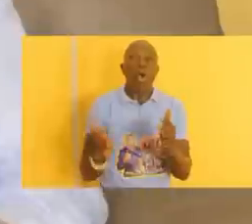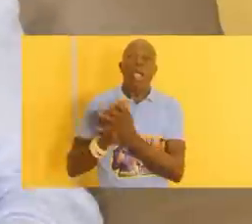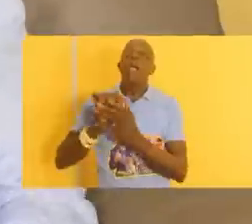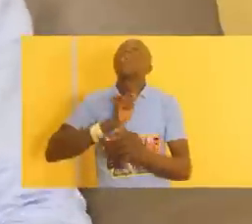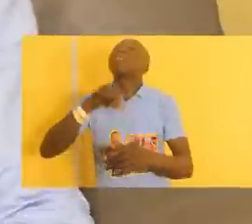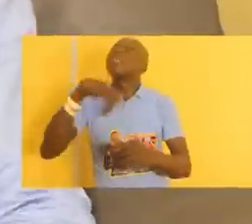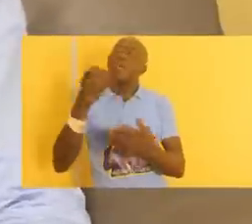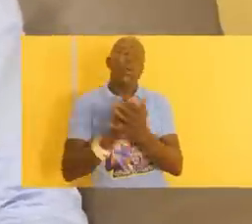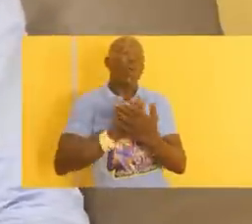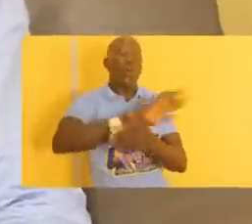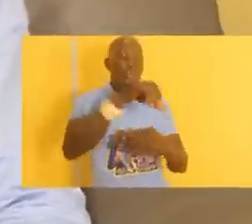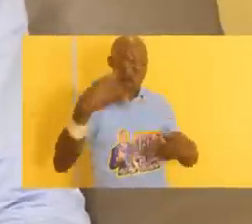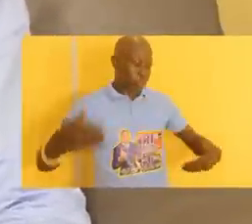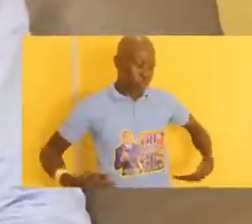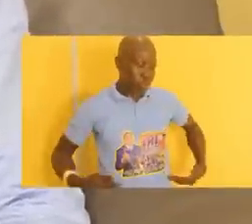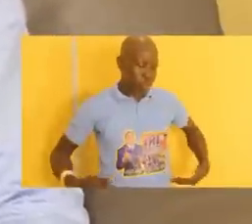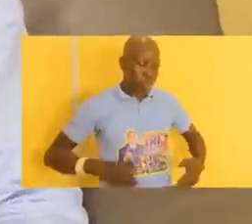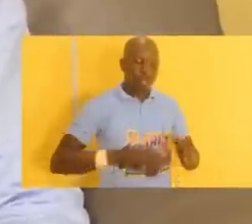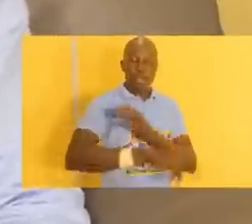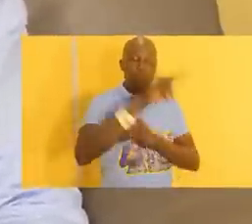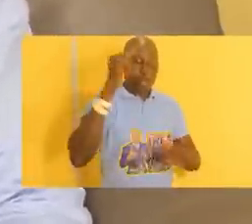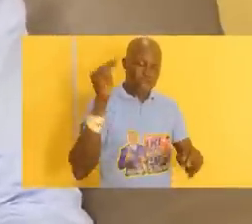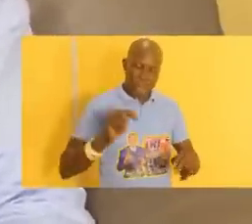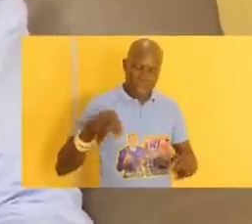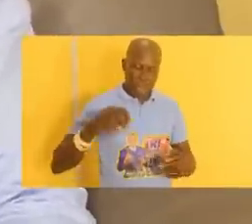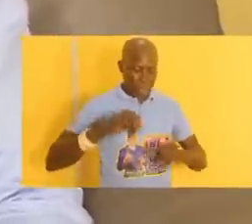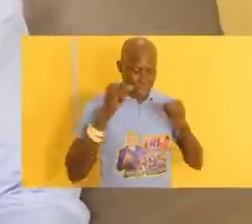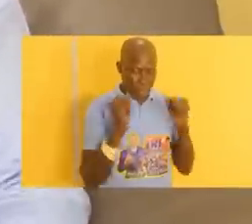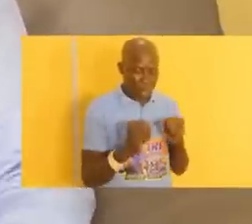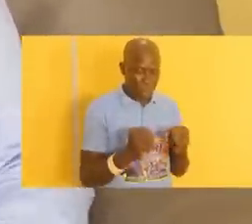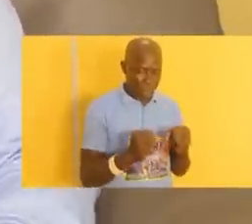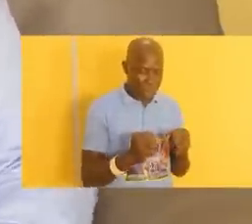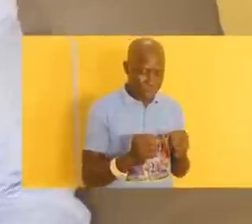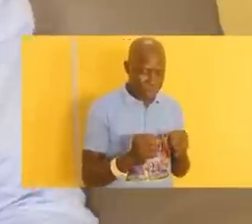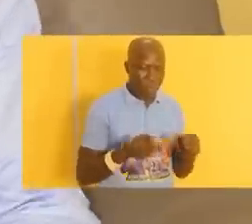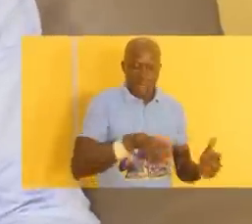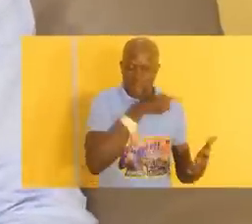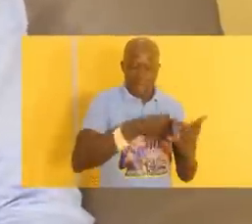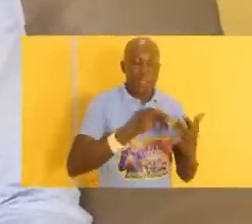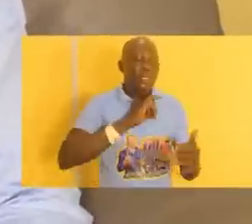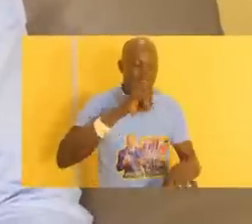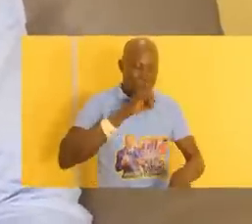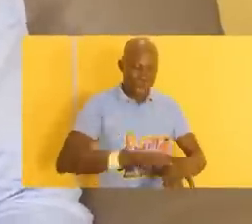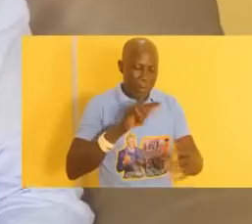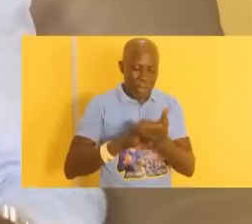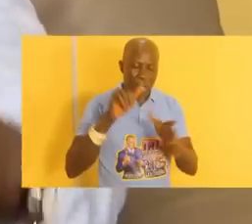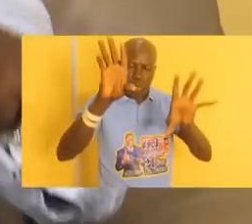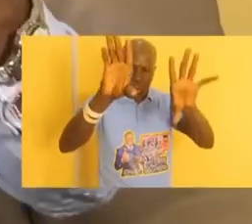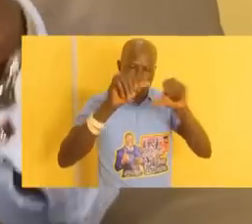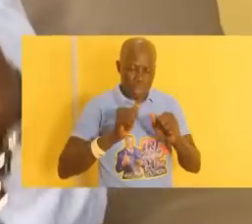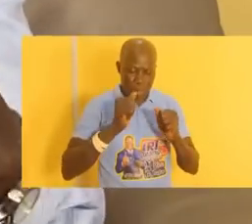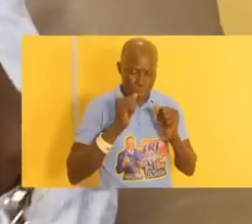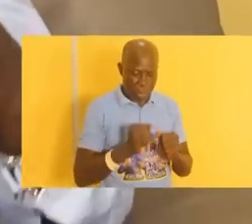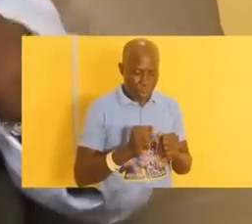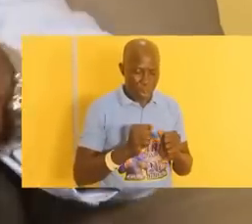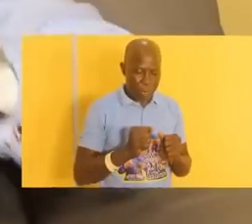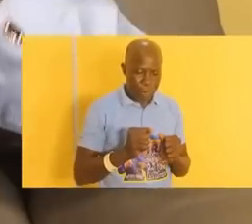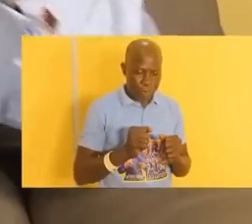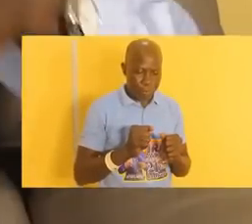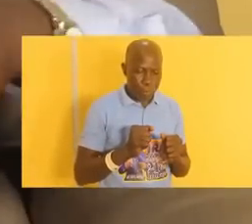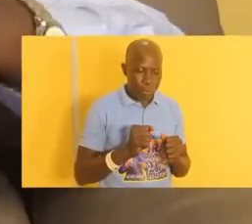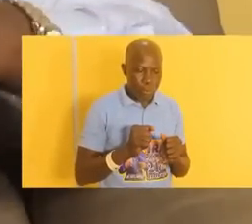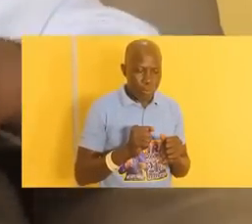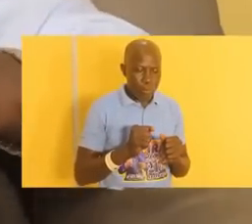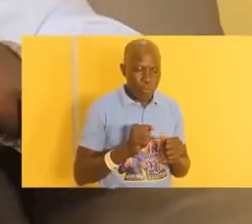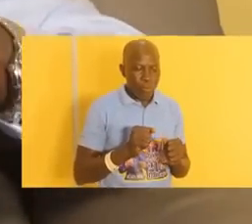agbara. I just said that all the youth needs power. Akoko to le gba agbara niyi. This is the time you can receive power. Nigba ta wa wa de bi